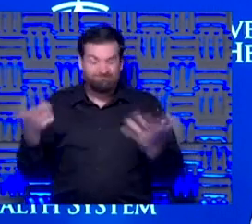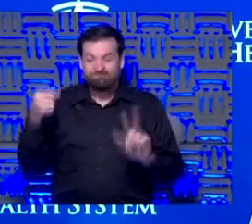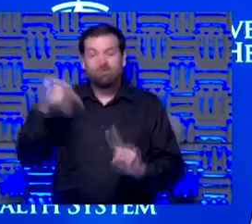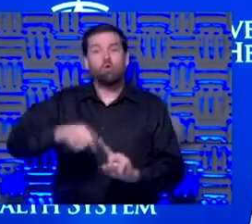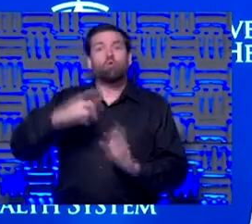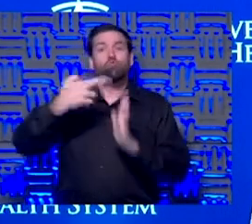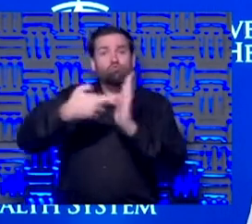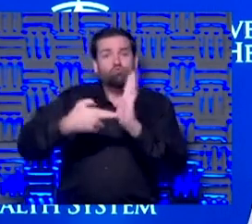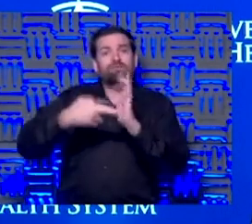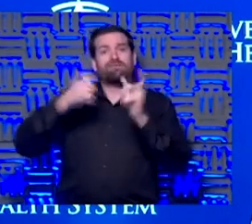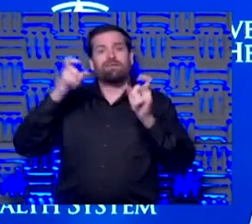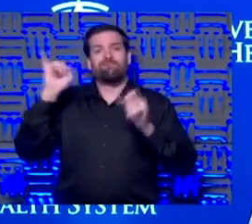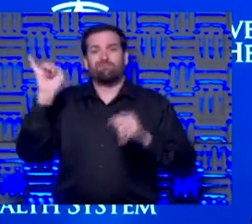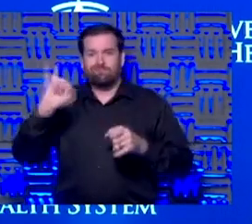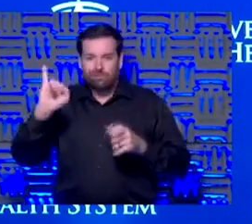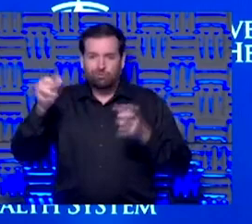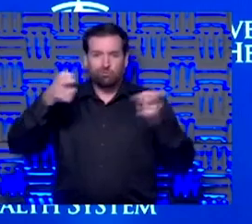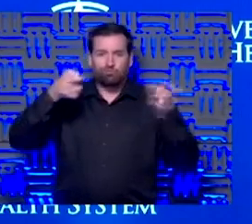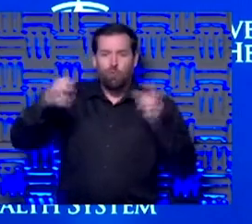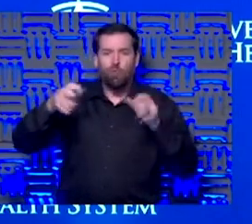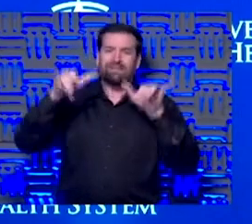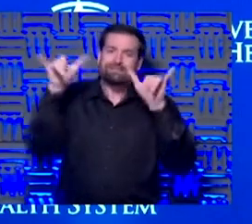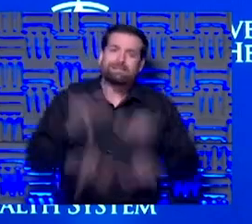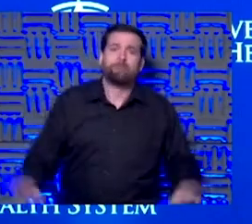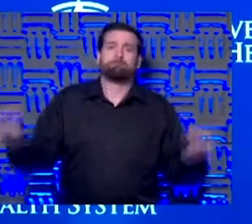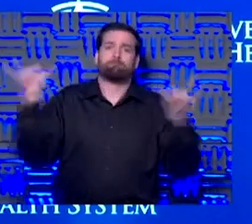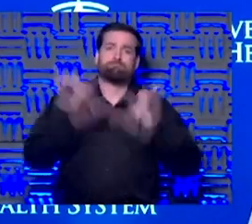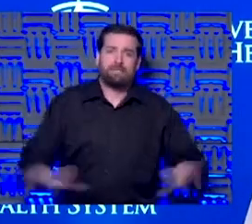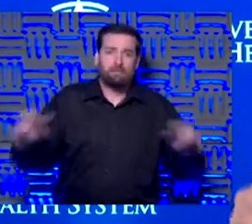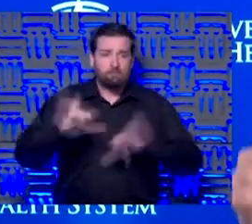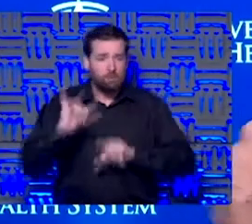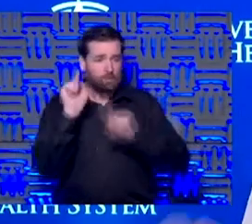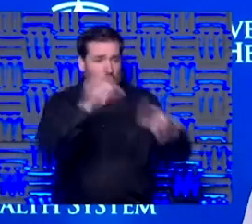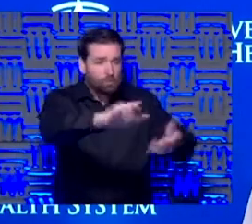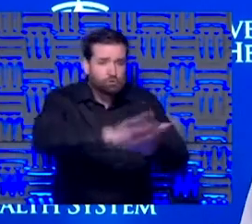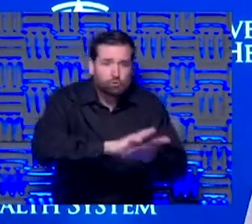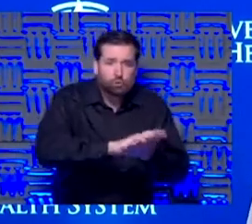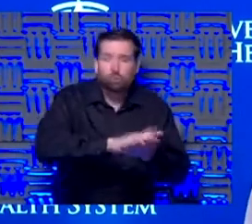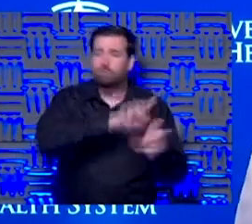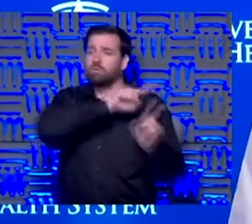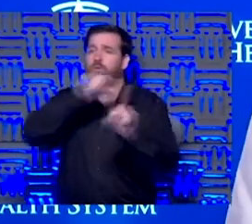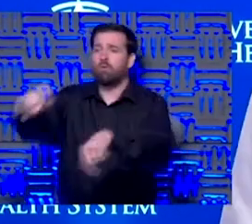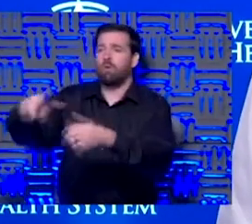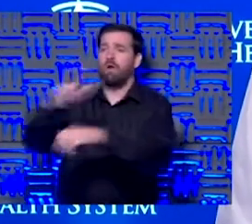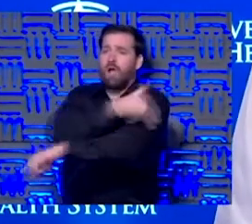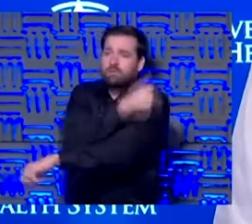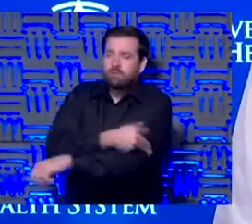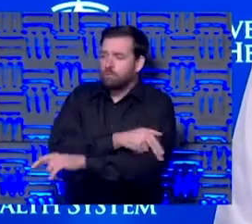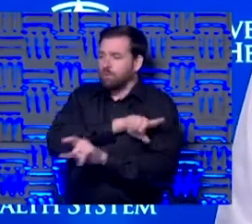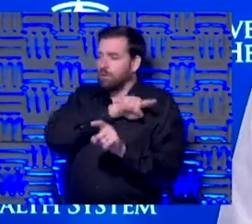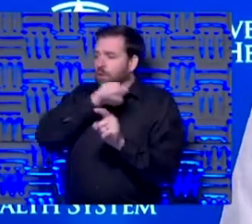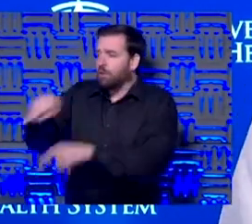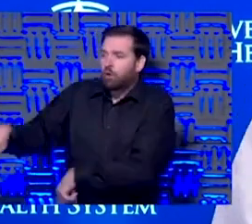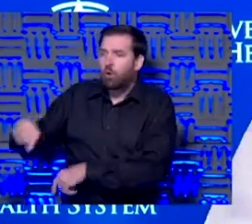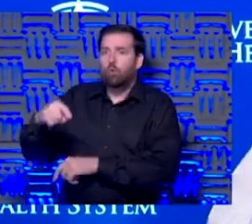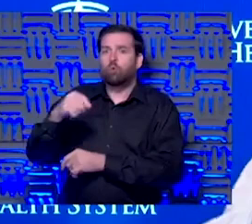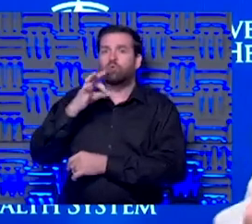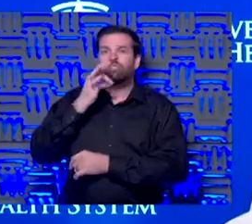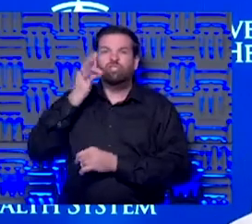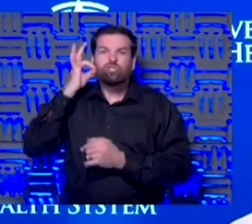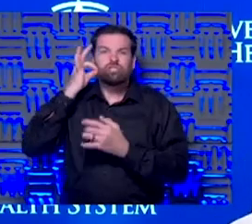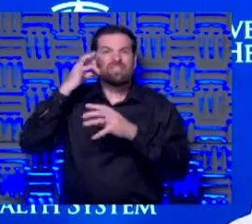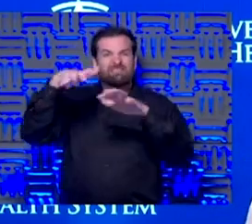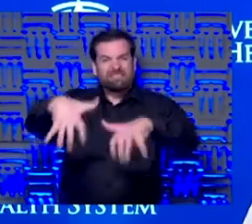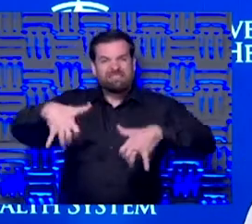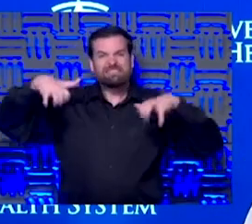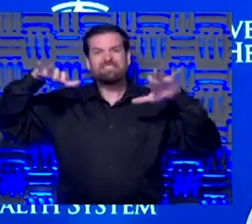wherever you are. They don't change just because you're in a school, or you're in a hospital, or you're at Chiefs Stadium, or because you're at